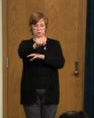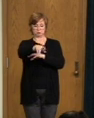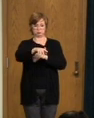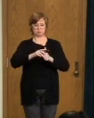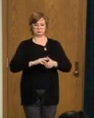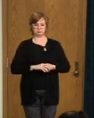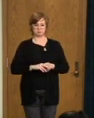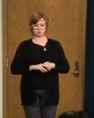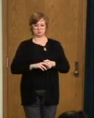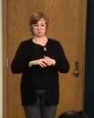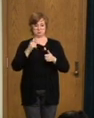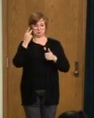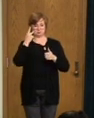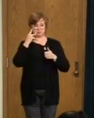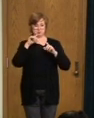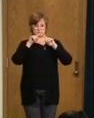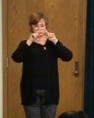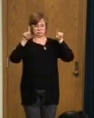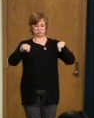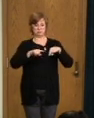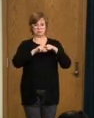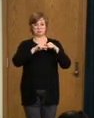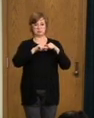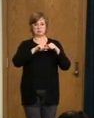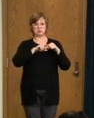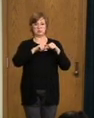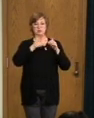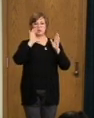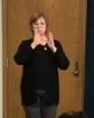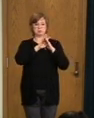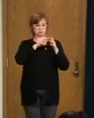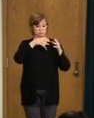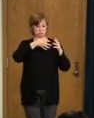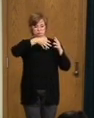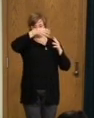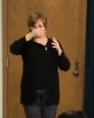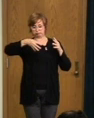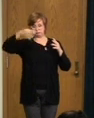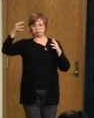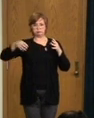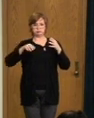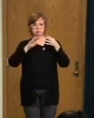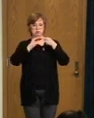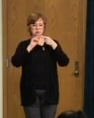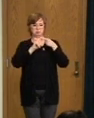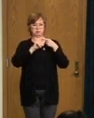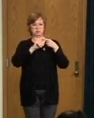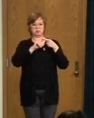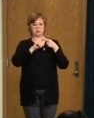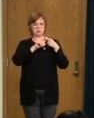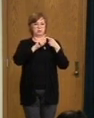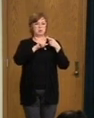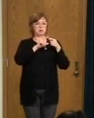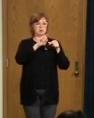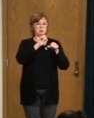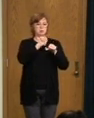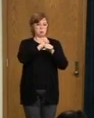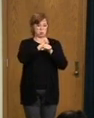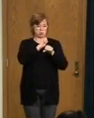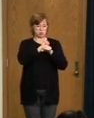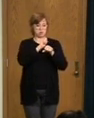Household exposures versus workplace exposures, and that includes staff and far greater than restaurants, is